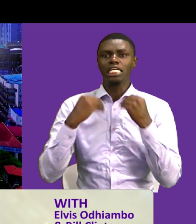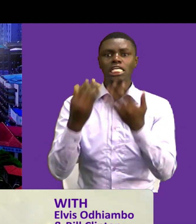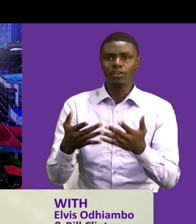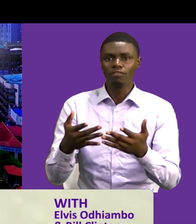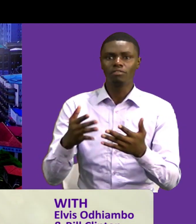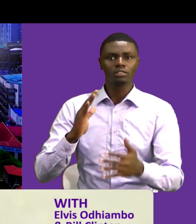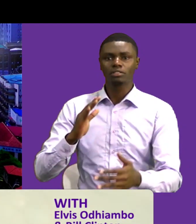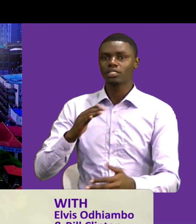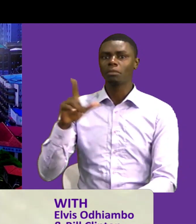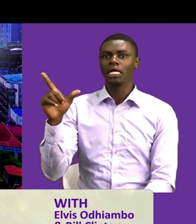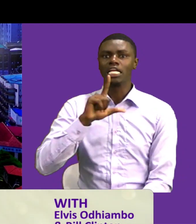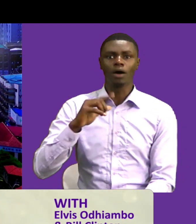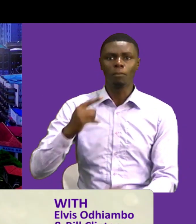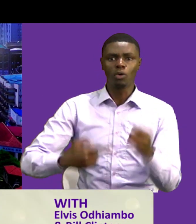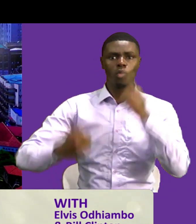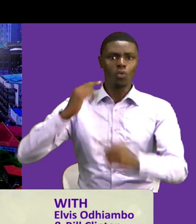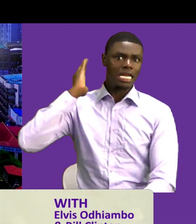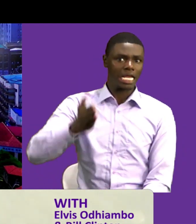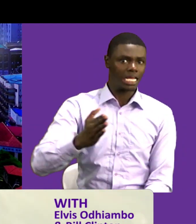a straight